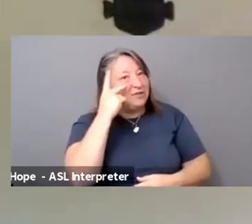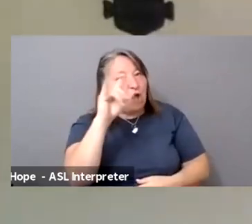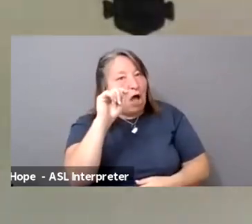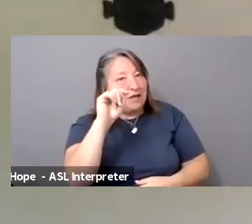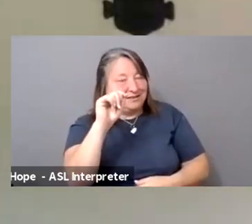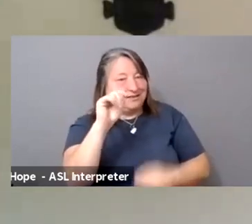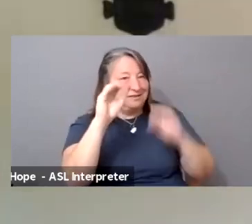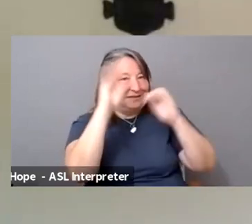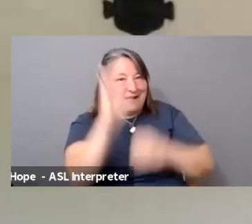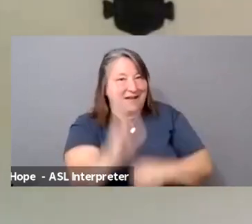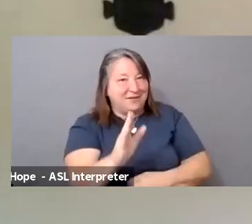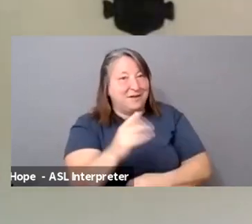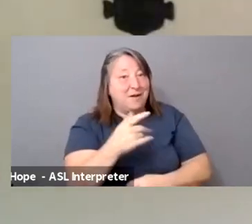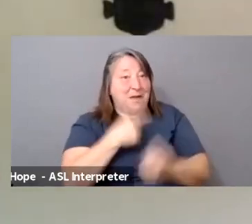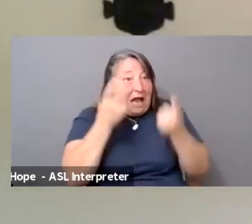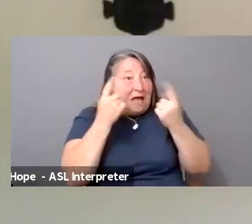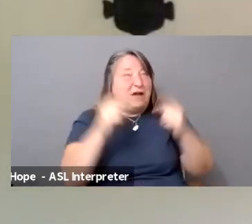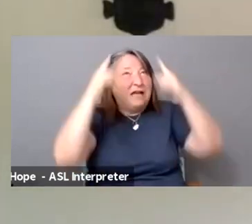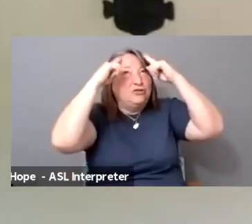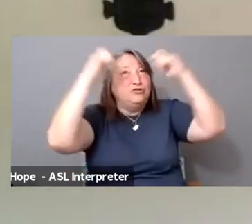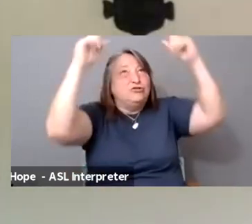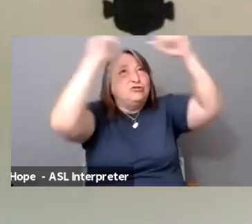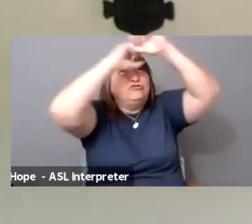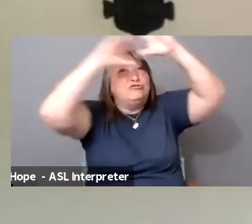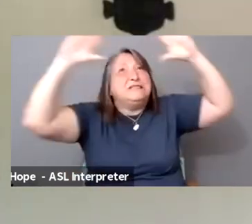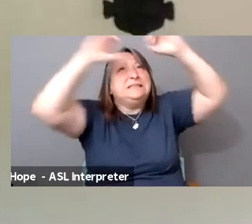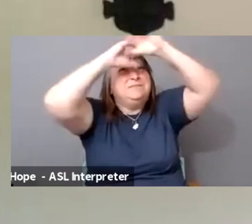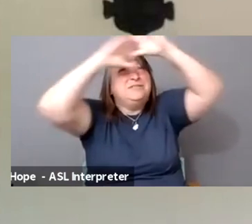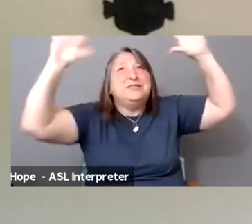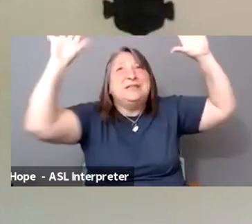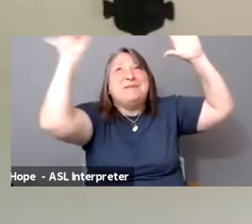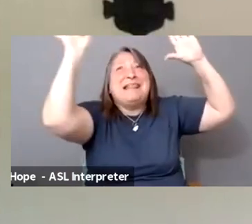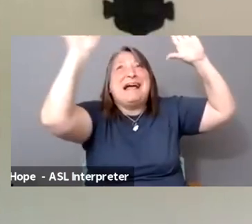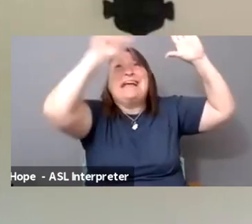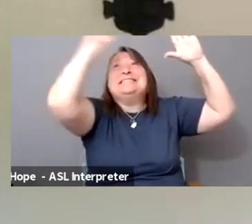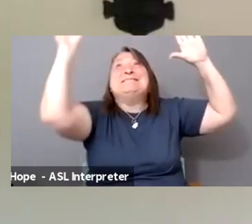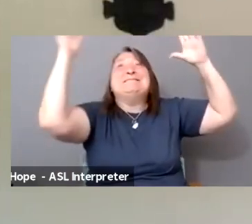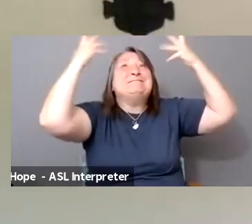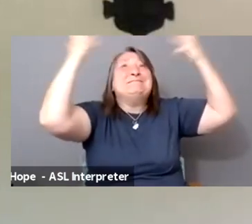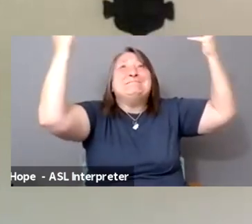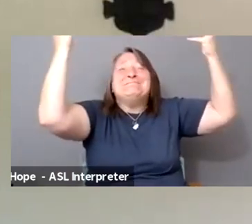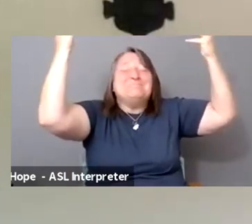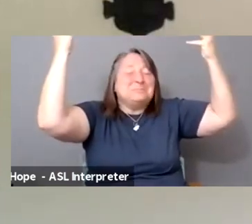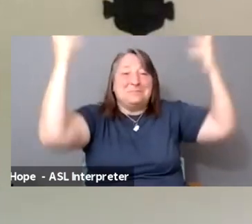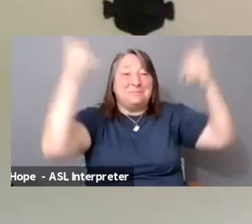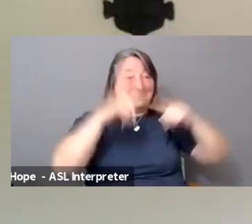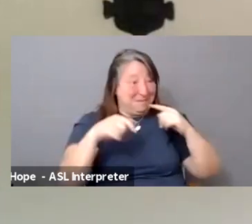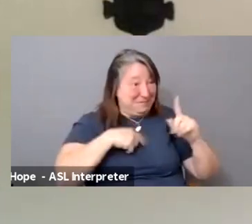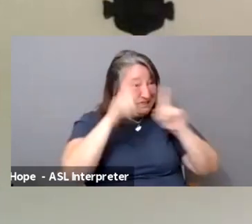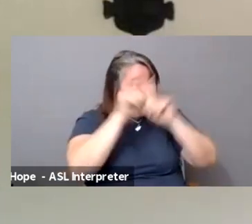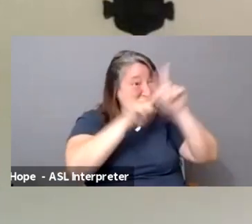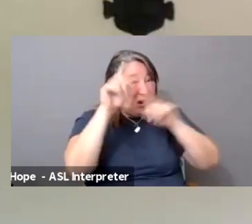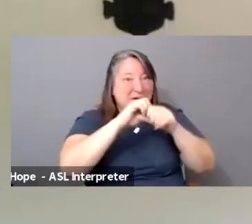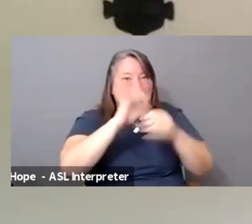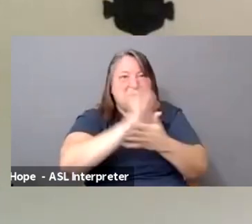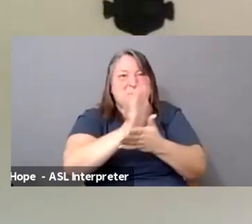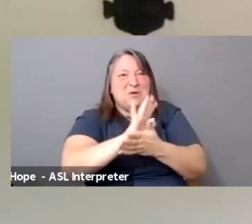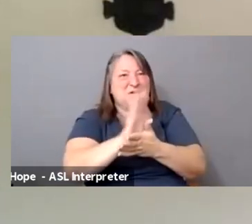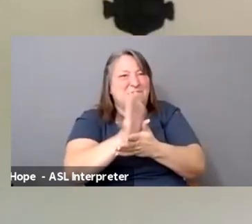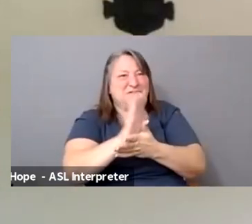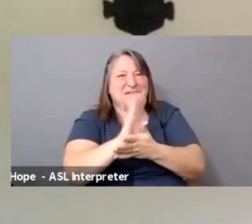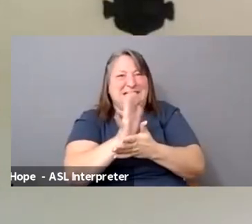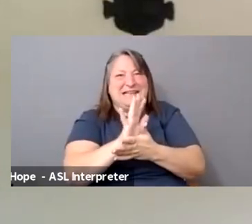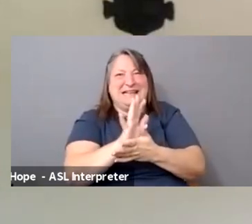I still tried to dream it, and I wasn't sure if it was ever possible for me to star in a movie. I, you know, to me that